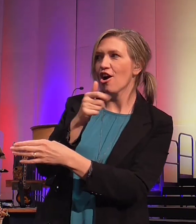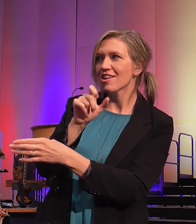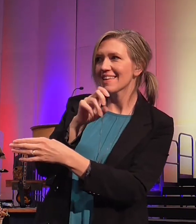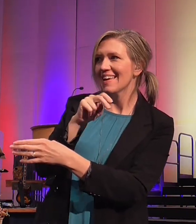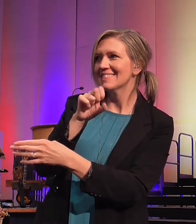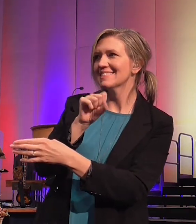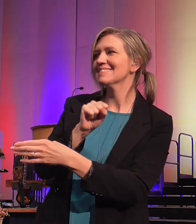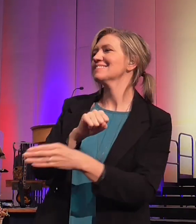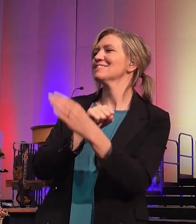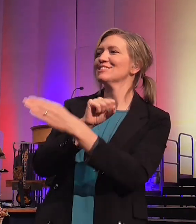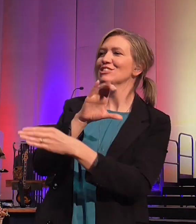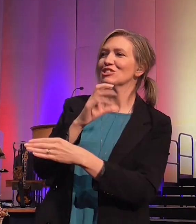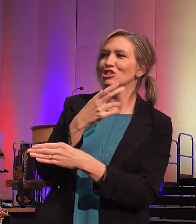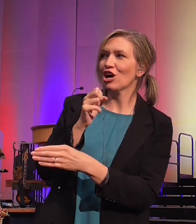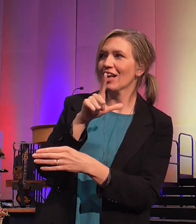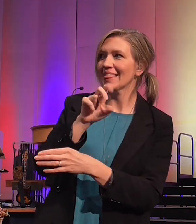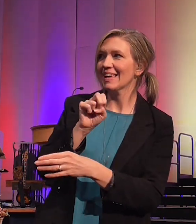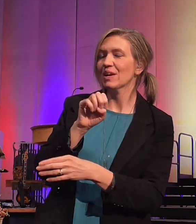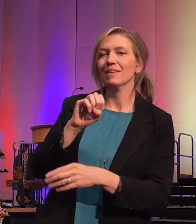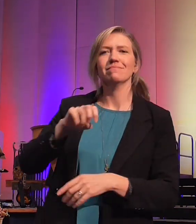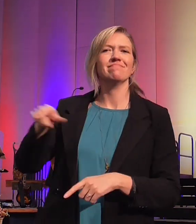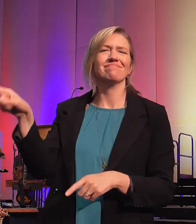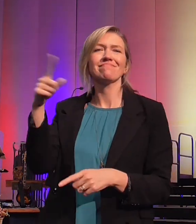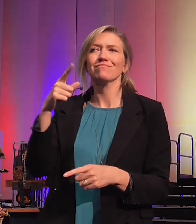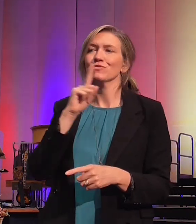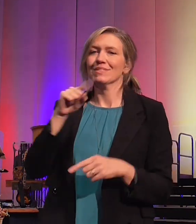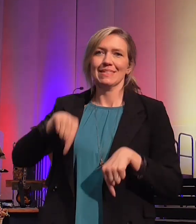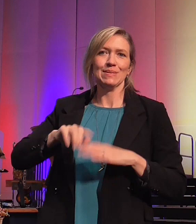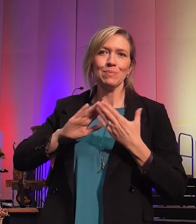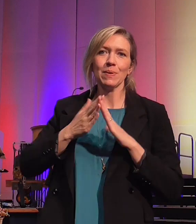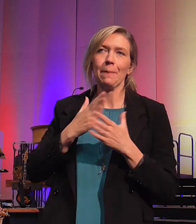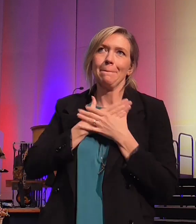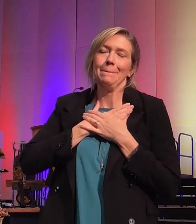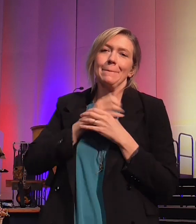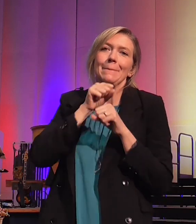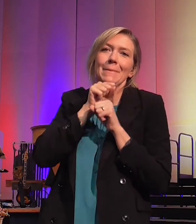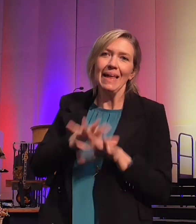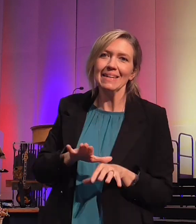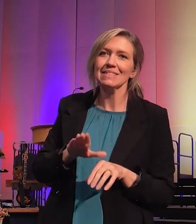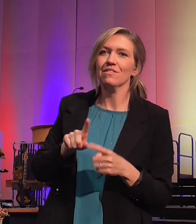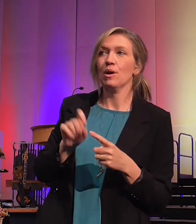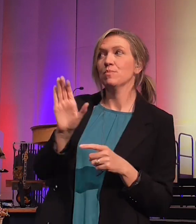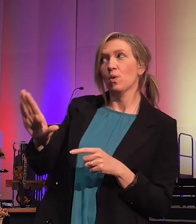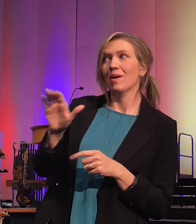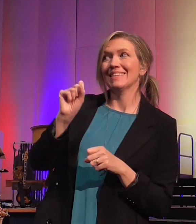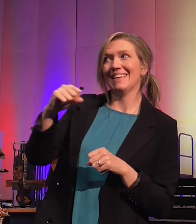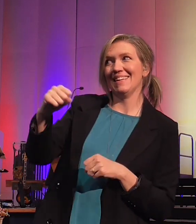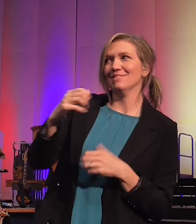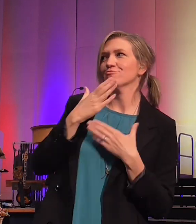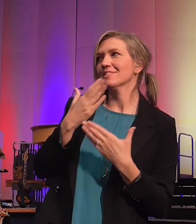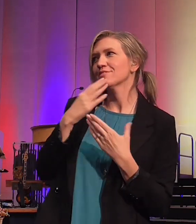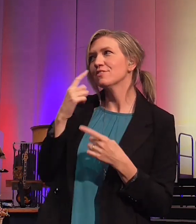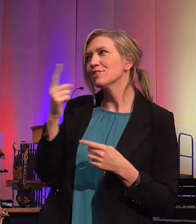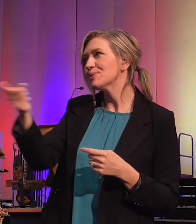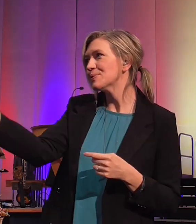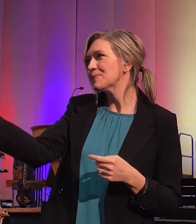Harkness, and Charlie Goldsmith. Our community is so blessed by your yes, and we are so grateful for you.